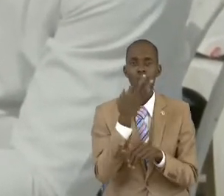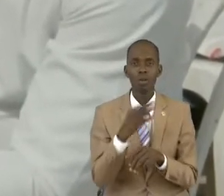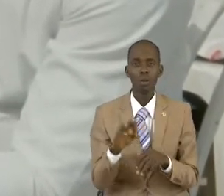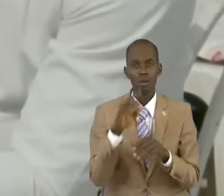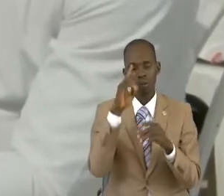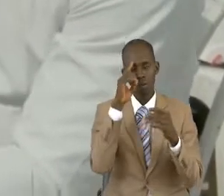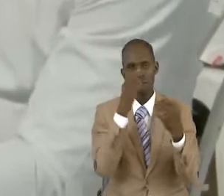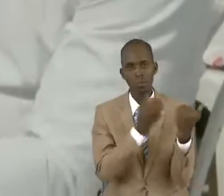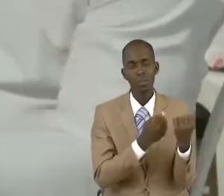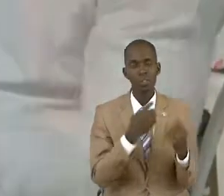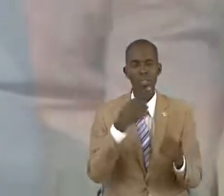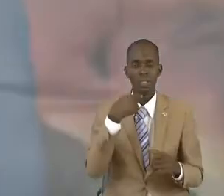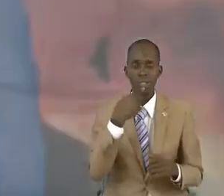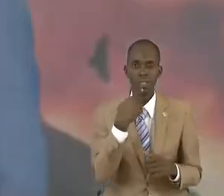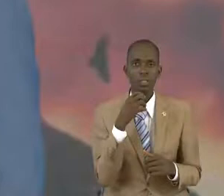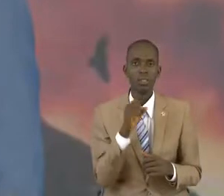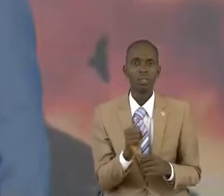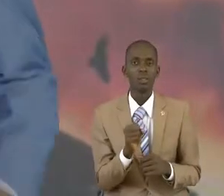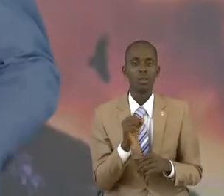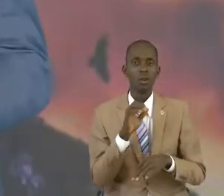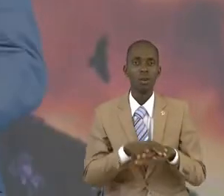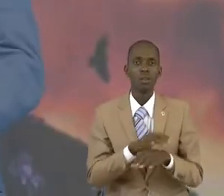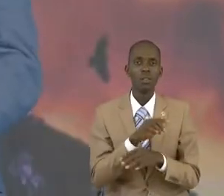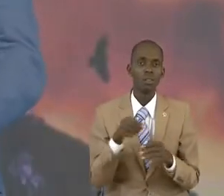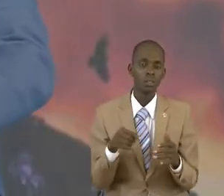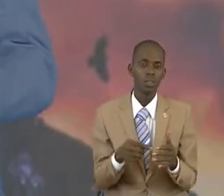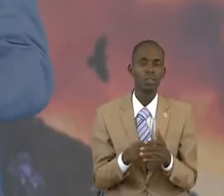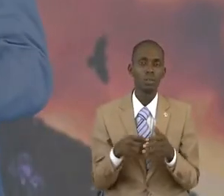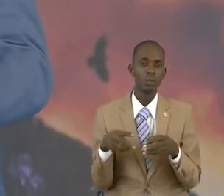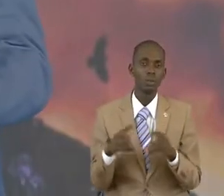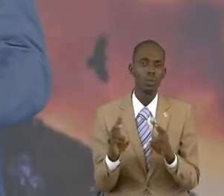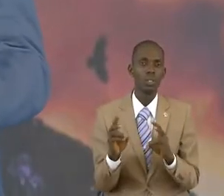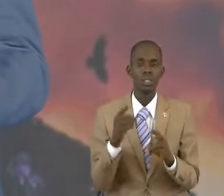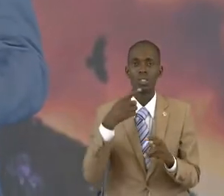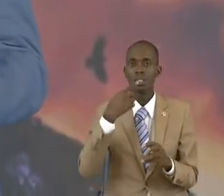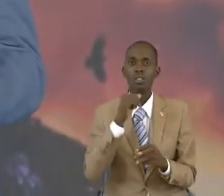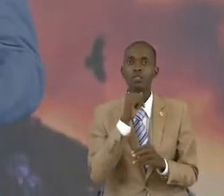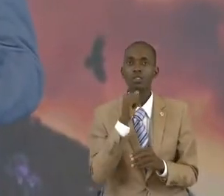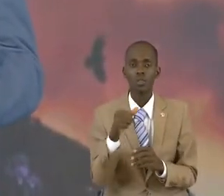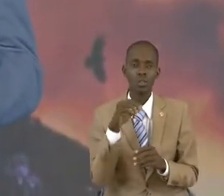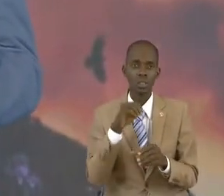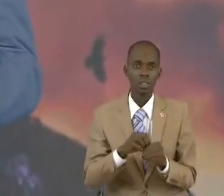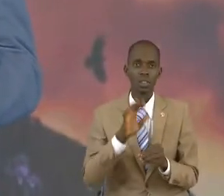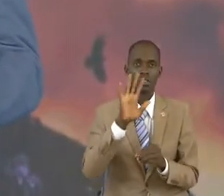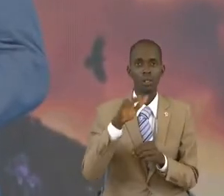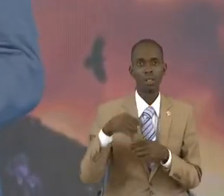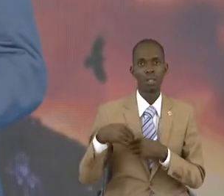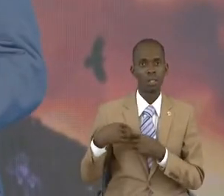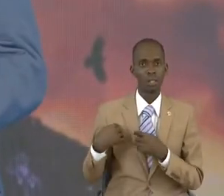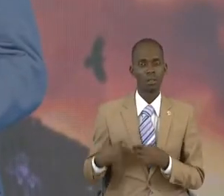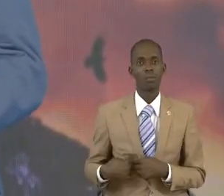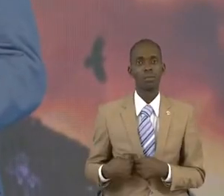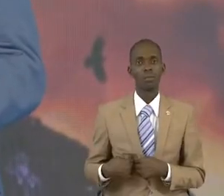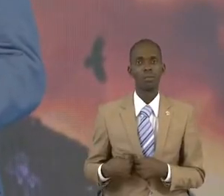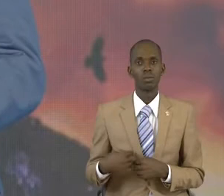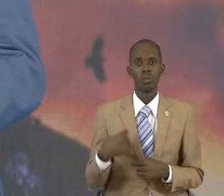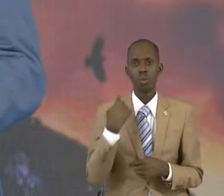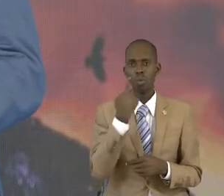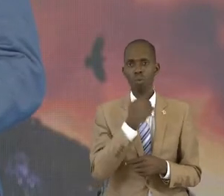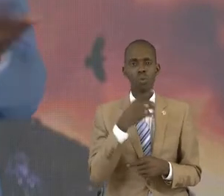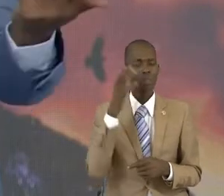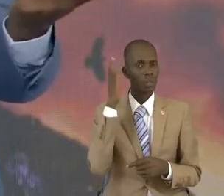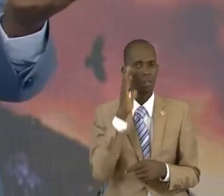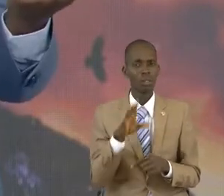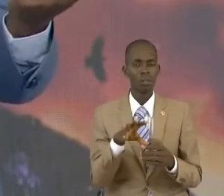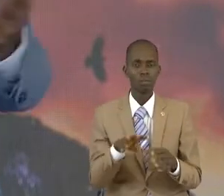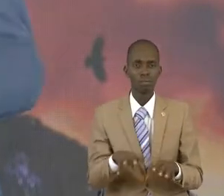speaketh on this wise, say not in thine heart, who shall ascend